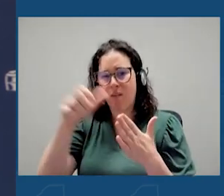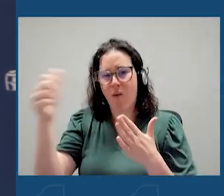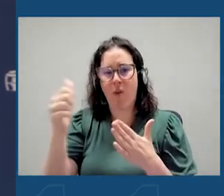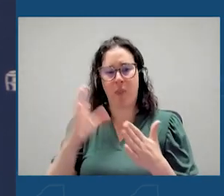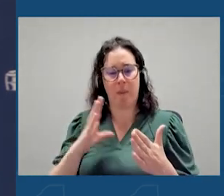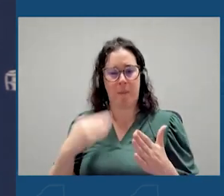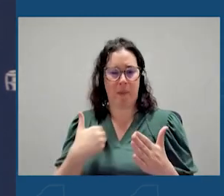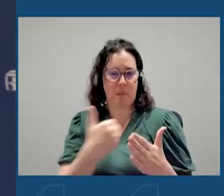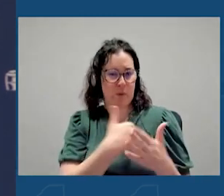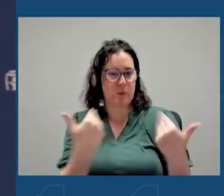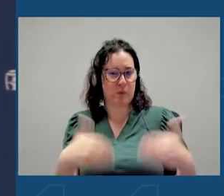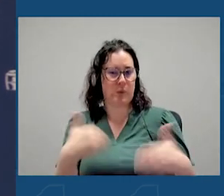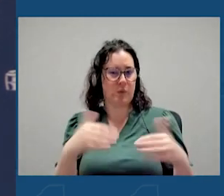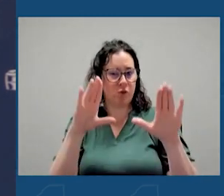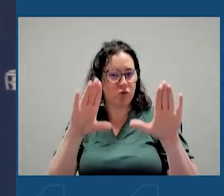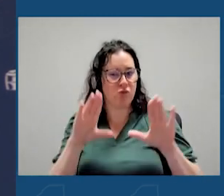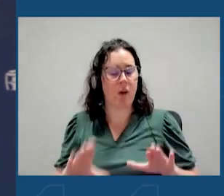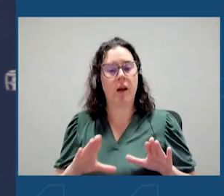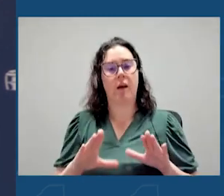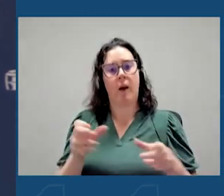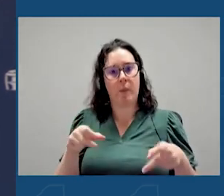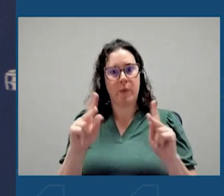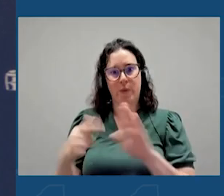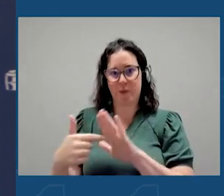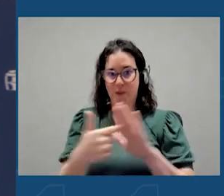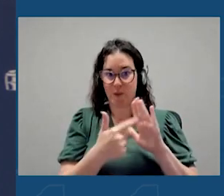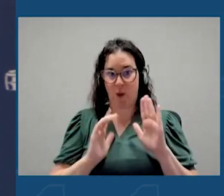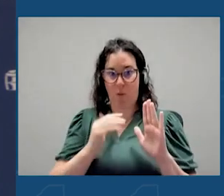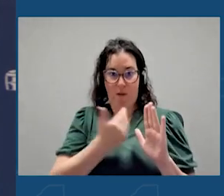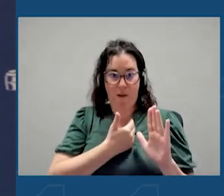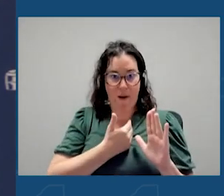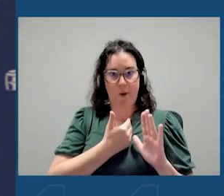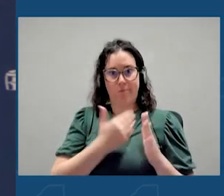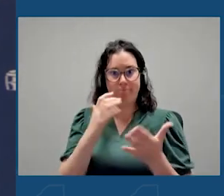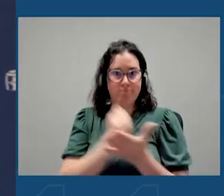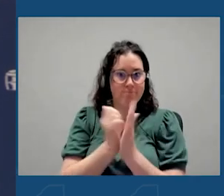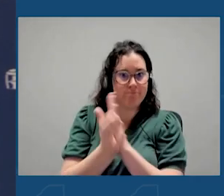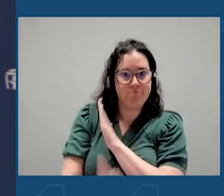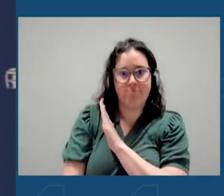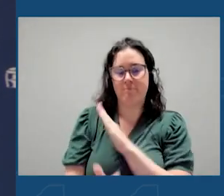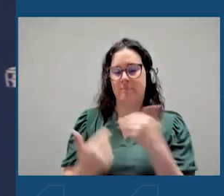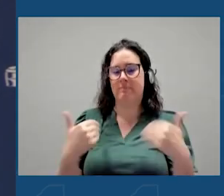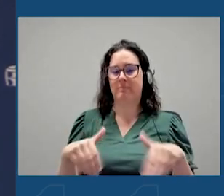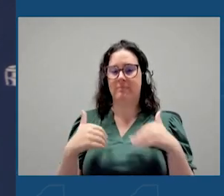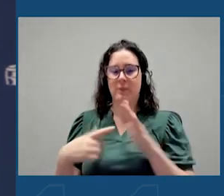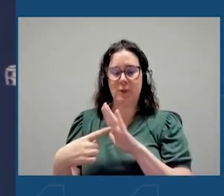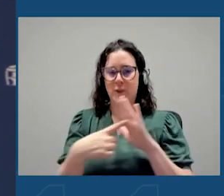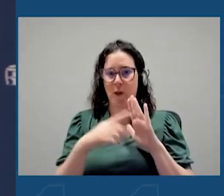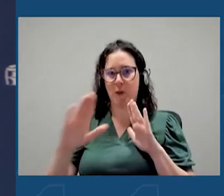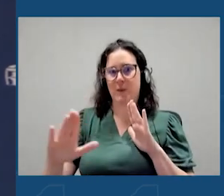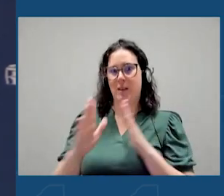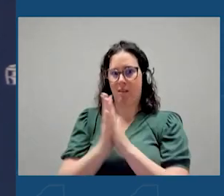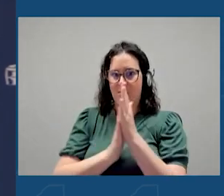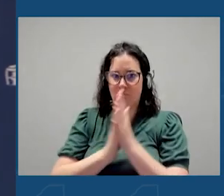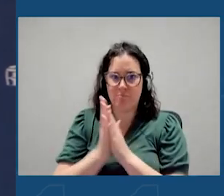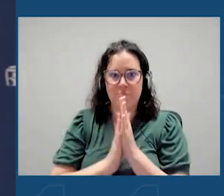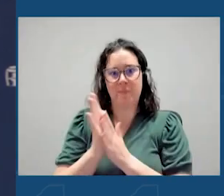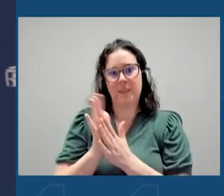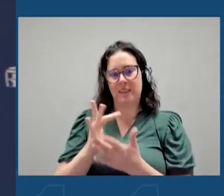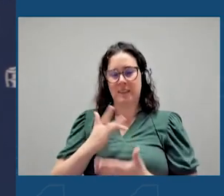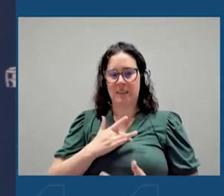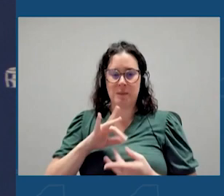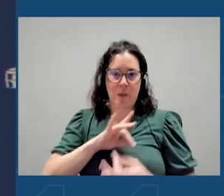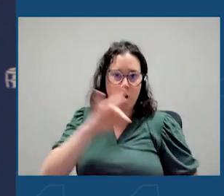incredible. It's an opportunity for them to showcase what we're made out of, as they have been for many years. It shows their skills, their indomitable spirit, their